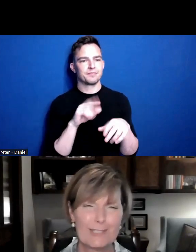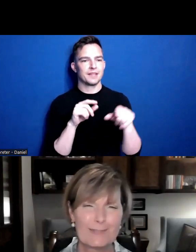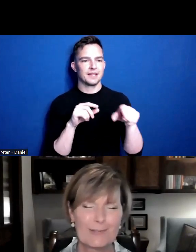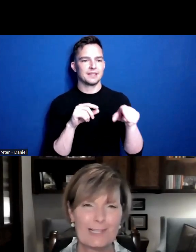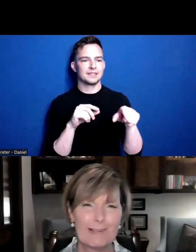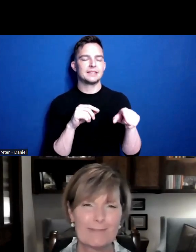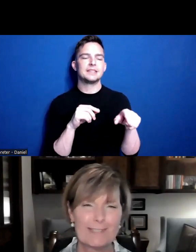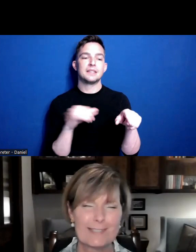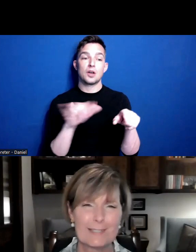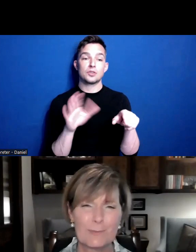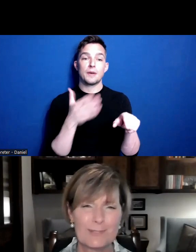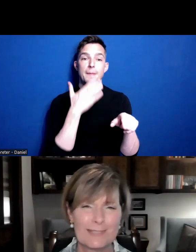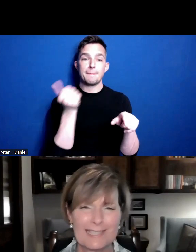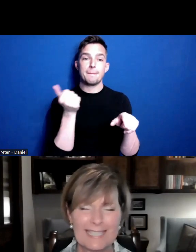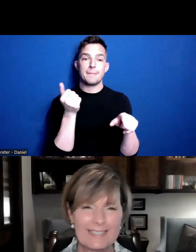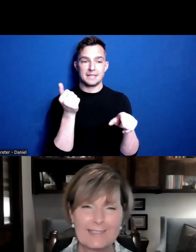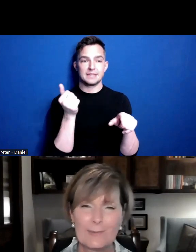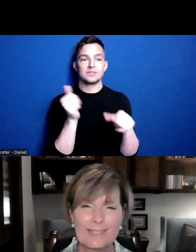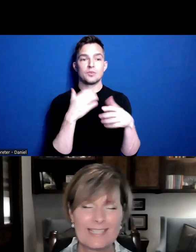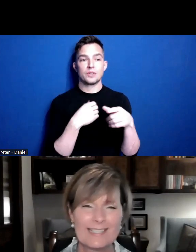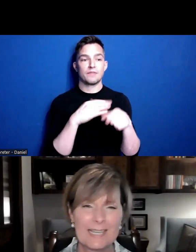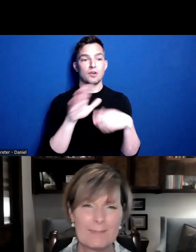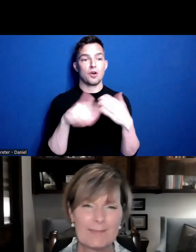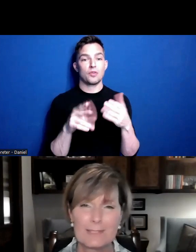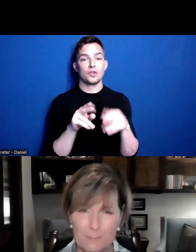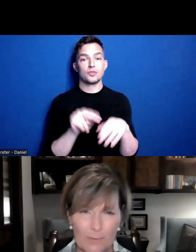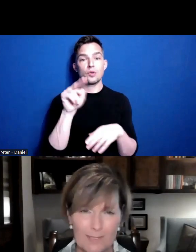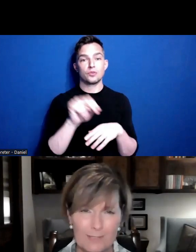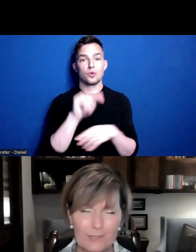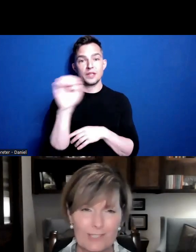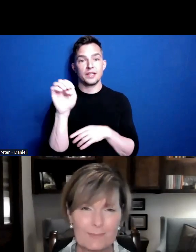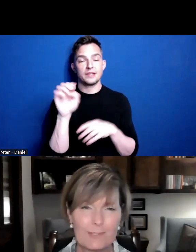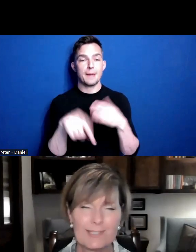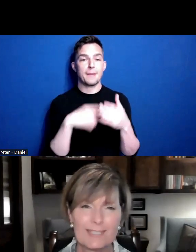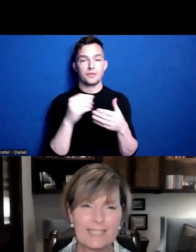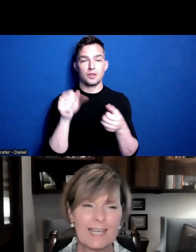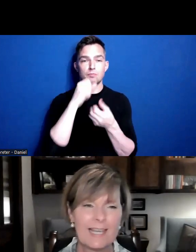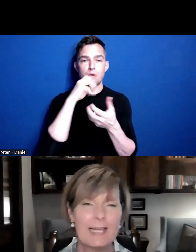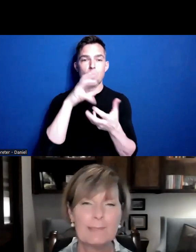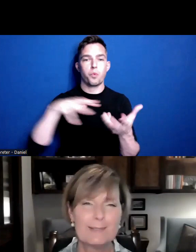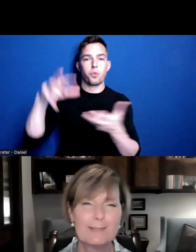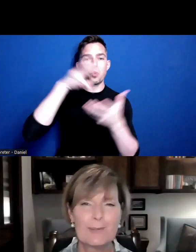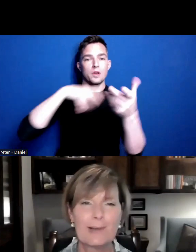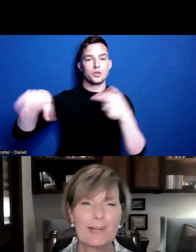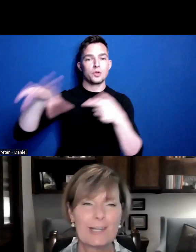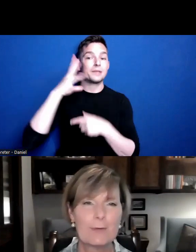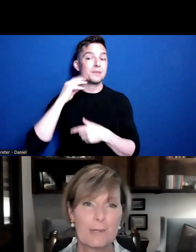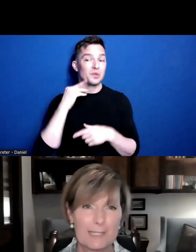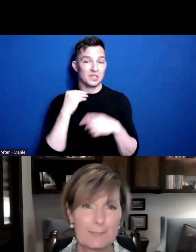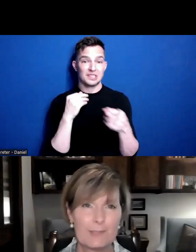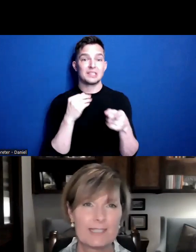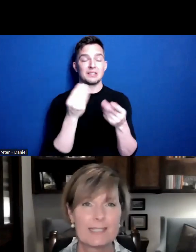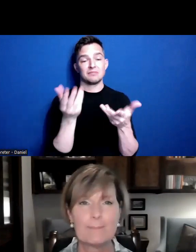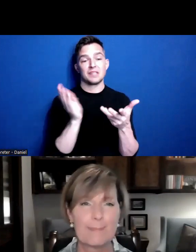best wishes for all of our friends in the North and the East, Northeast about the smoke that you are experiencing. Please know in our area,